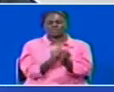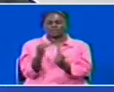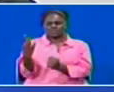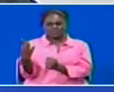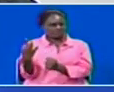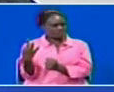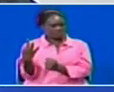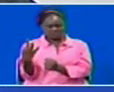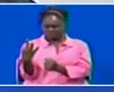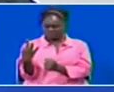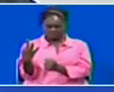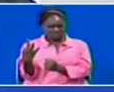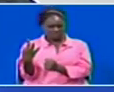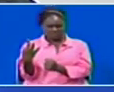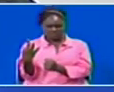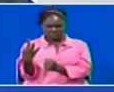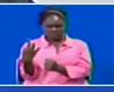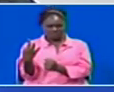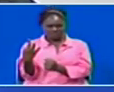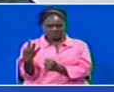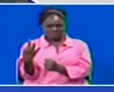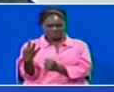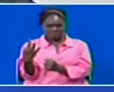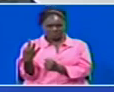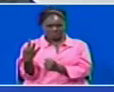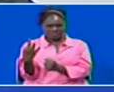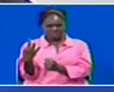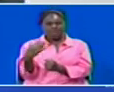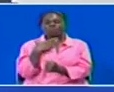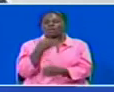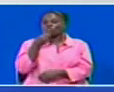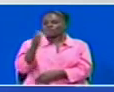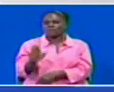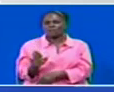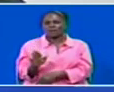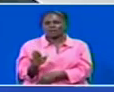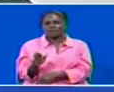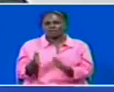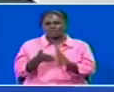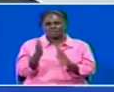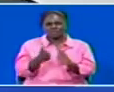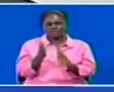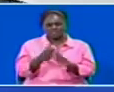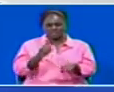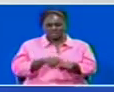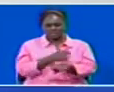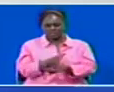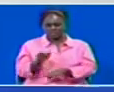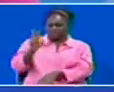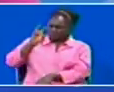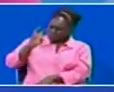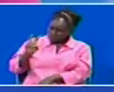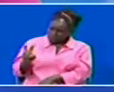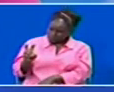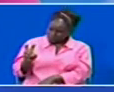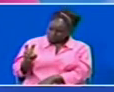These are explications upon explications upon... Can I respond to that? Yes, and I'd like to, very quickly, because we're running out of time, I'd like to introduce another...